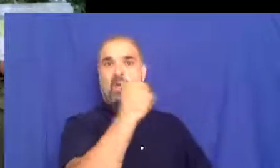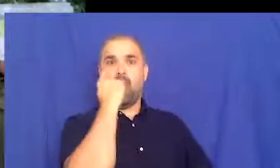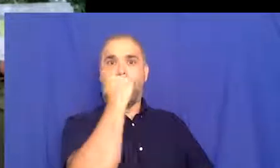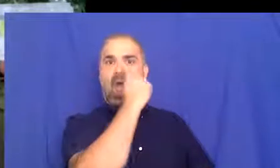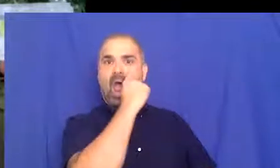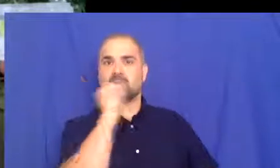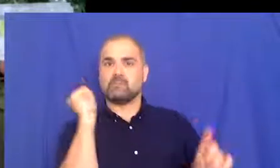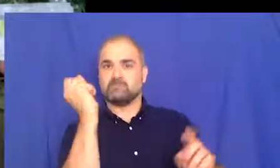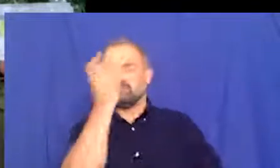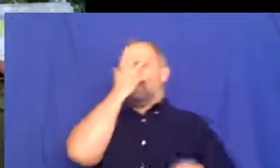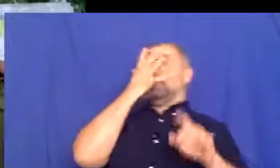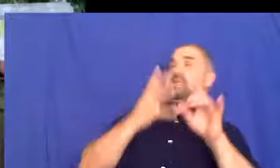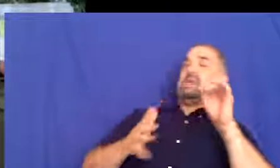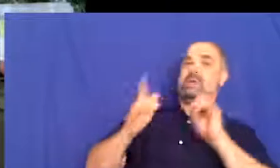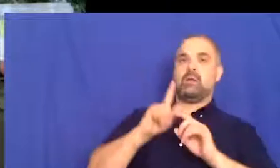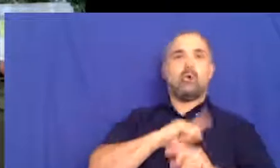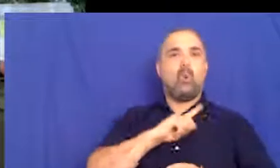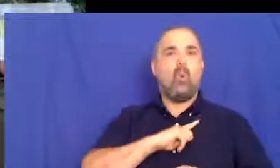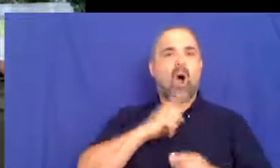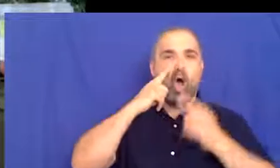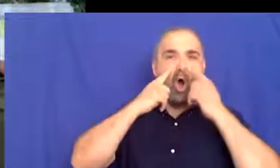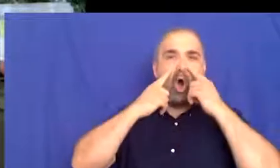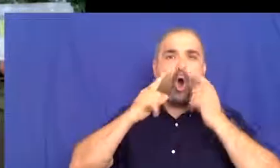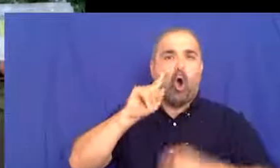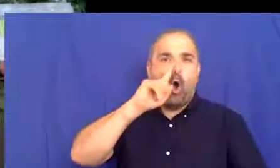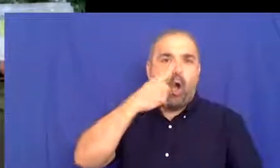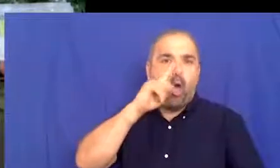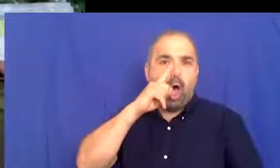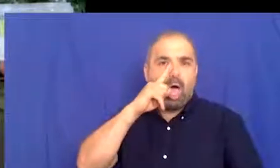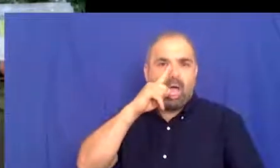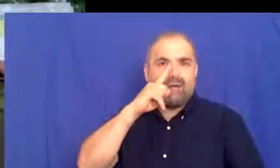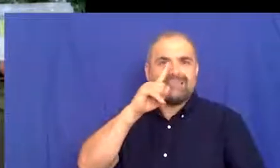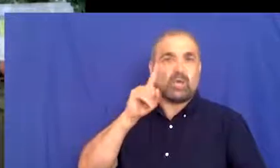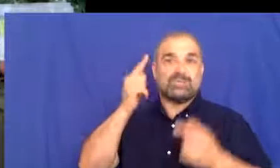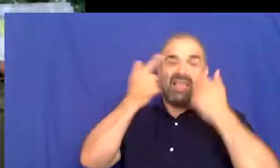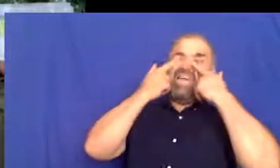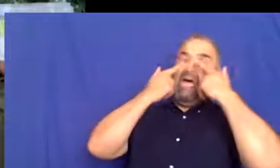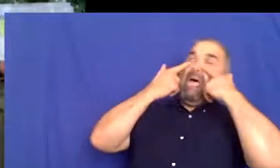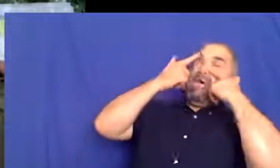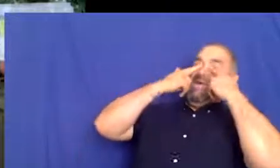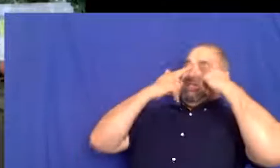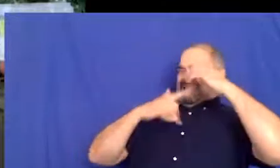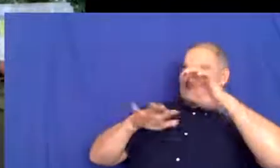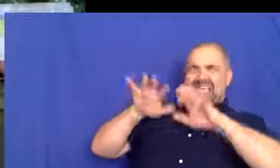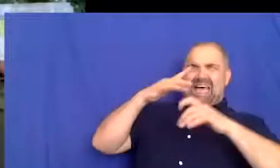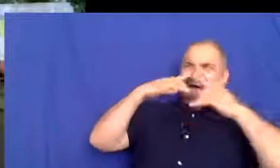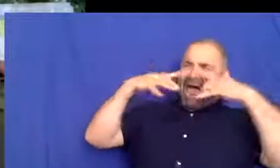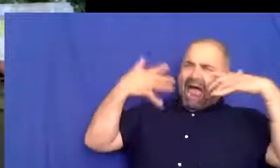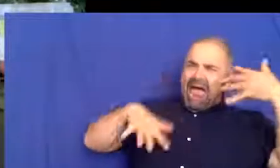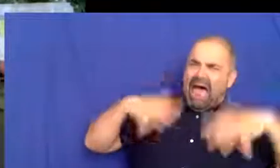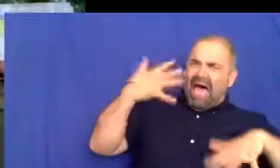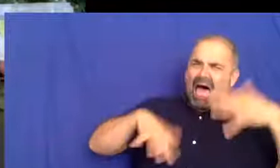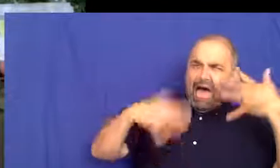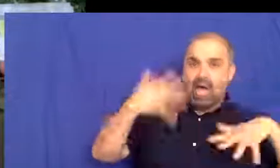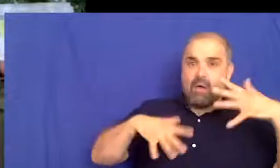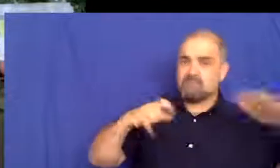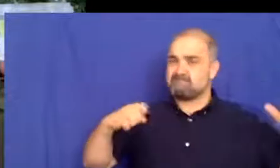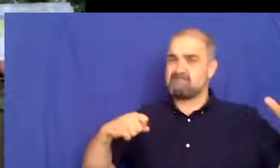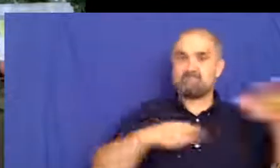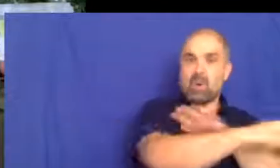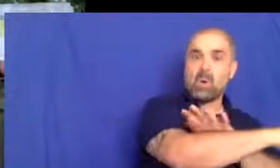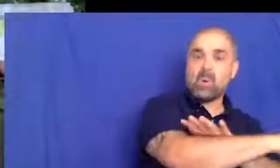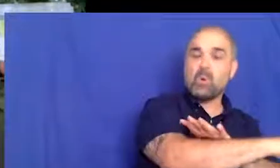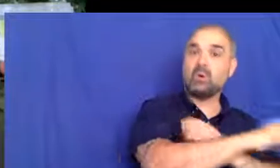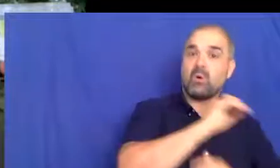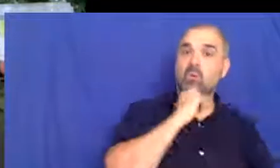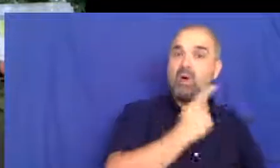eyes. And by doing that, it stings. Because it's an oil, it'll stick to their eyes and it really, really stings. So that's a bit of a warning and saying, yeah,